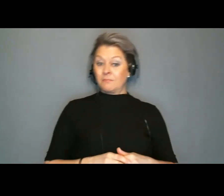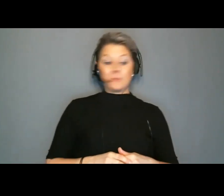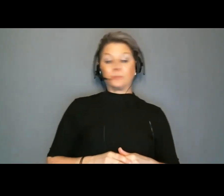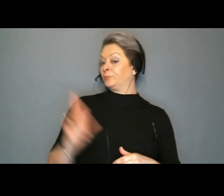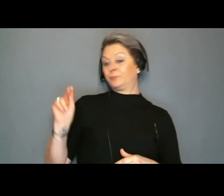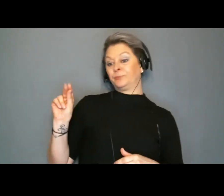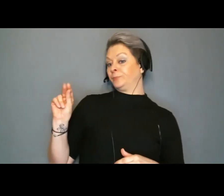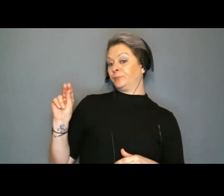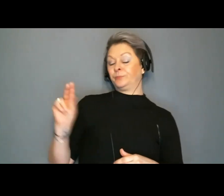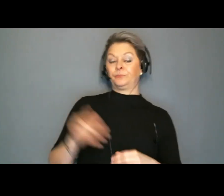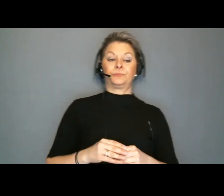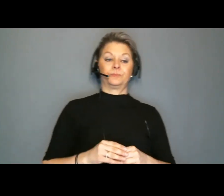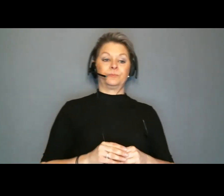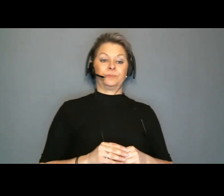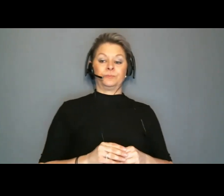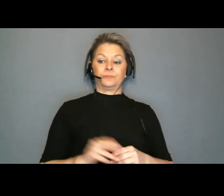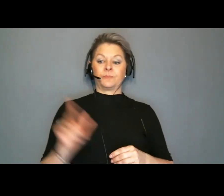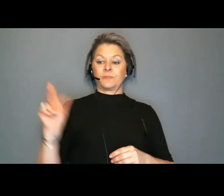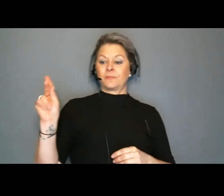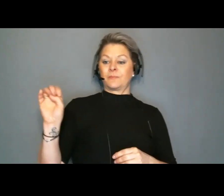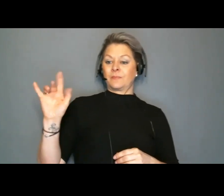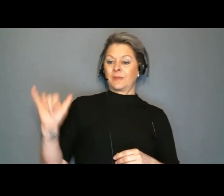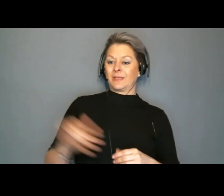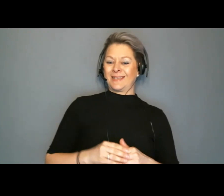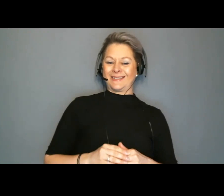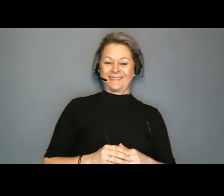No. Okay, going again.